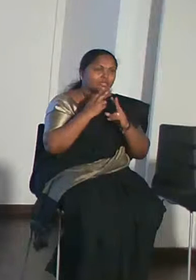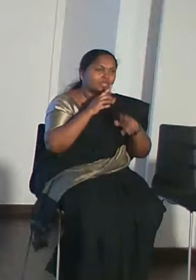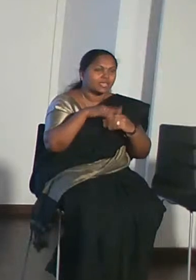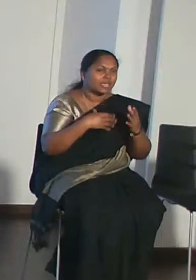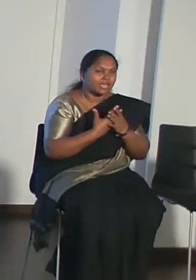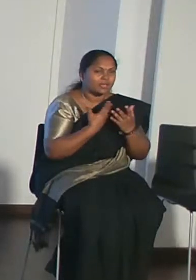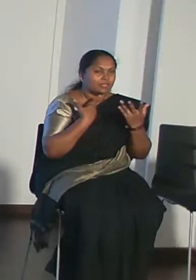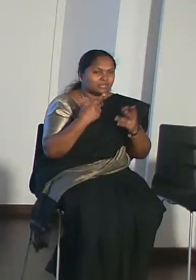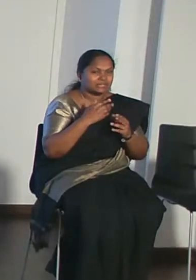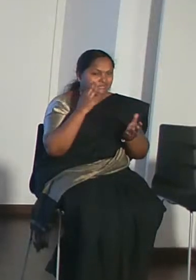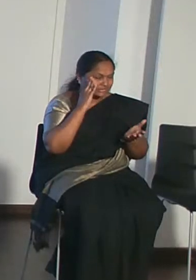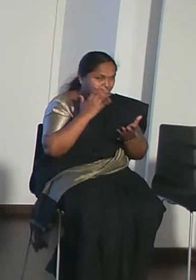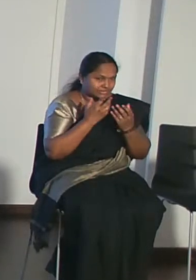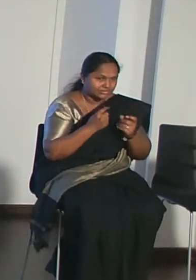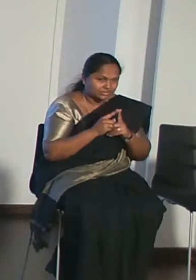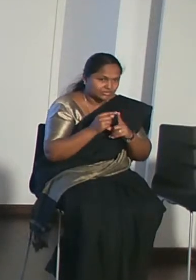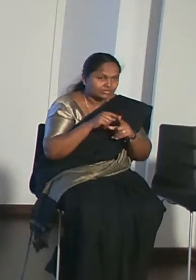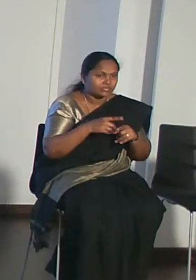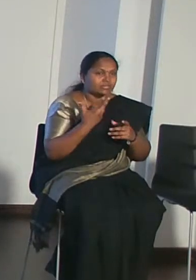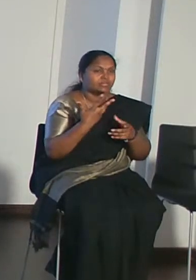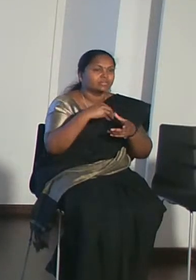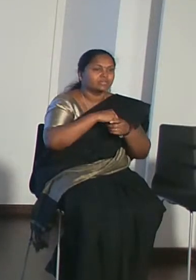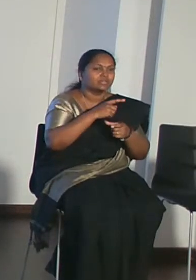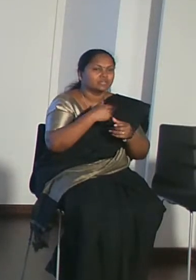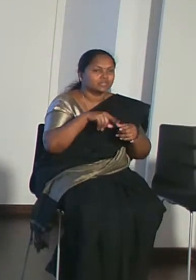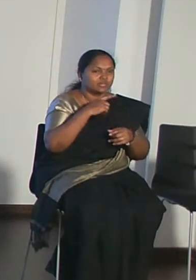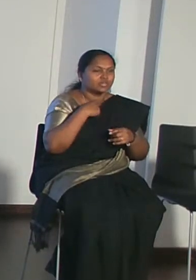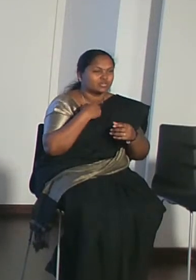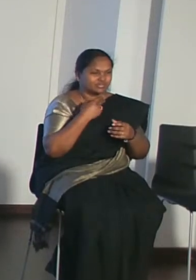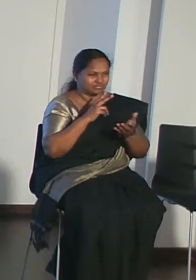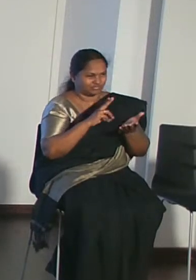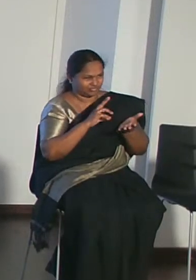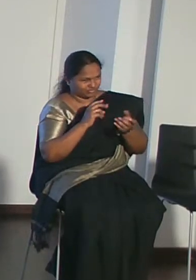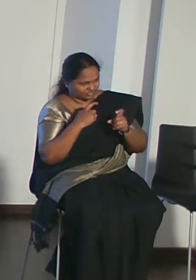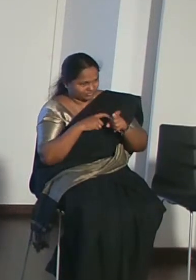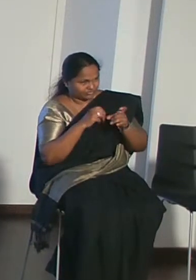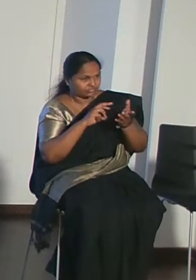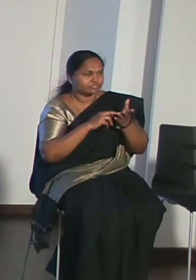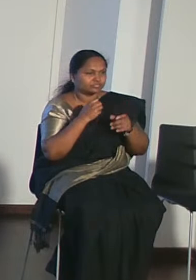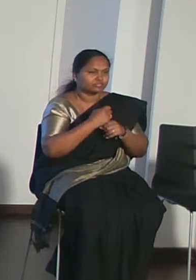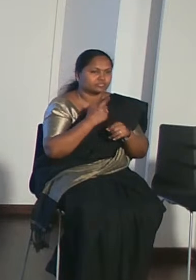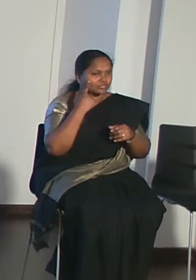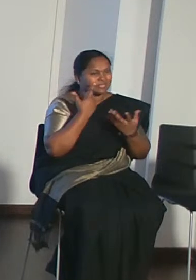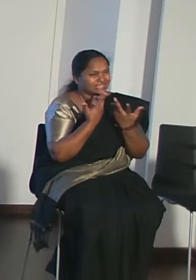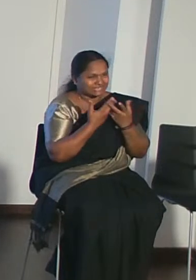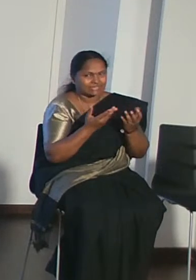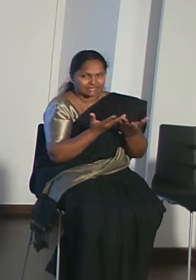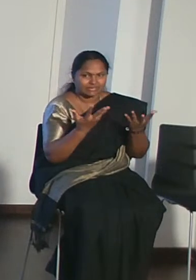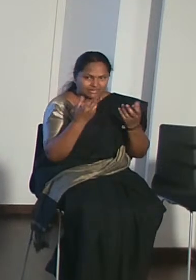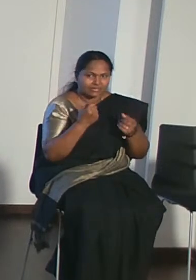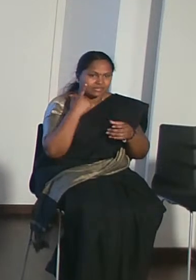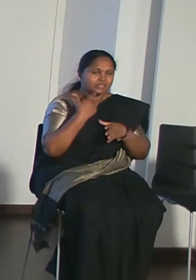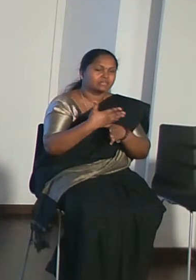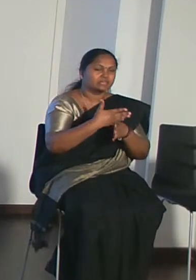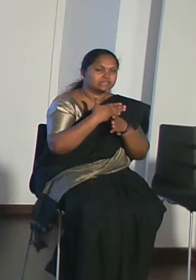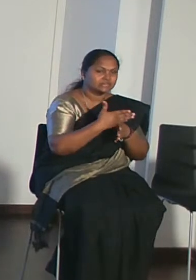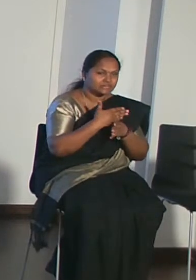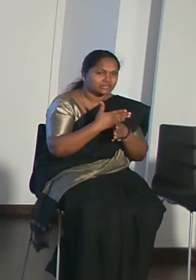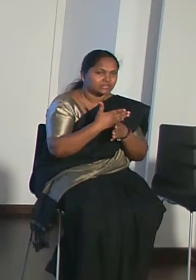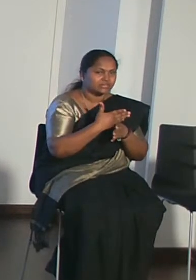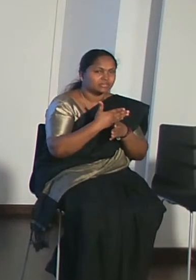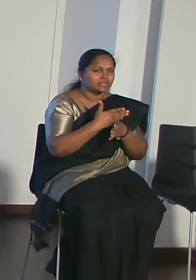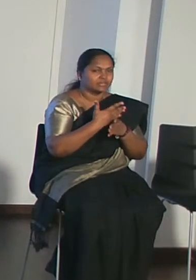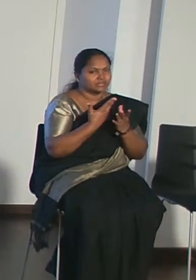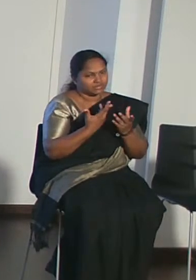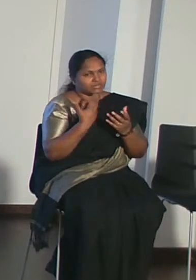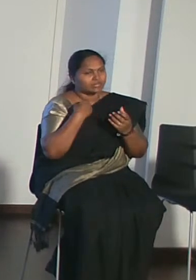lived experience, the resistance to not be tagged as this or that is something that I think is a shared sentiment